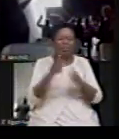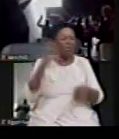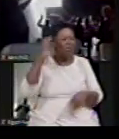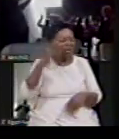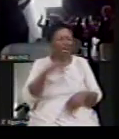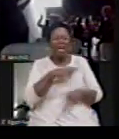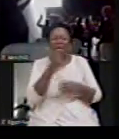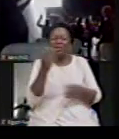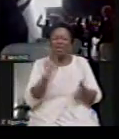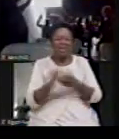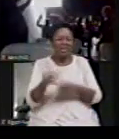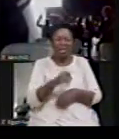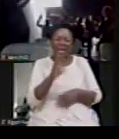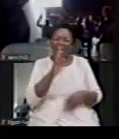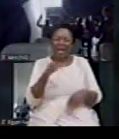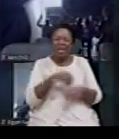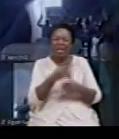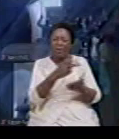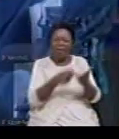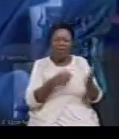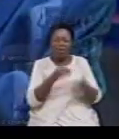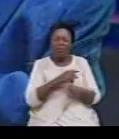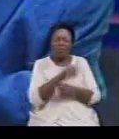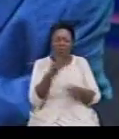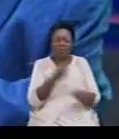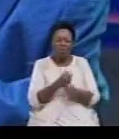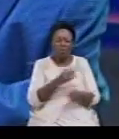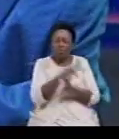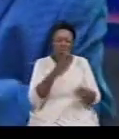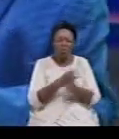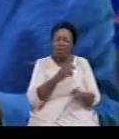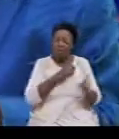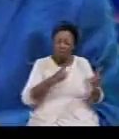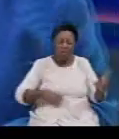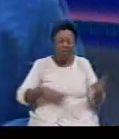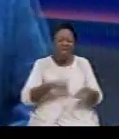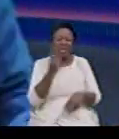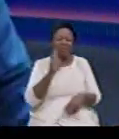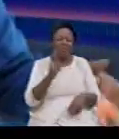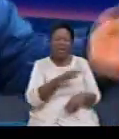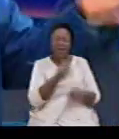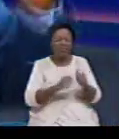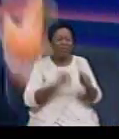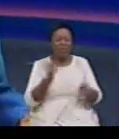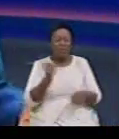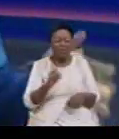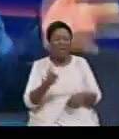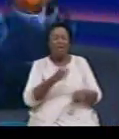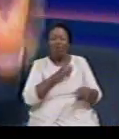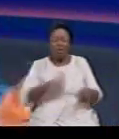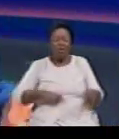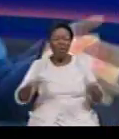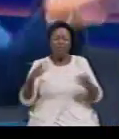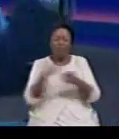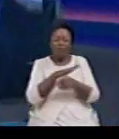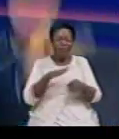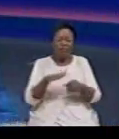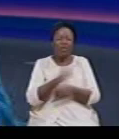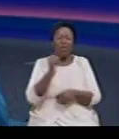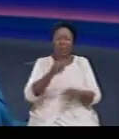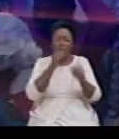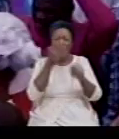any part of the world, your power cuts across everywhere, everyone. Fulfill your promise